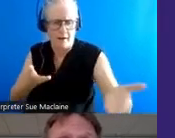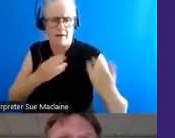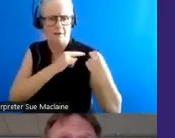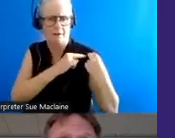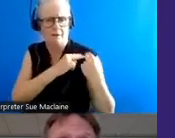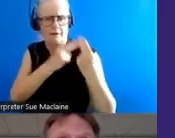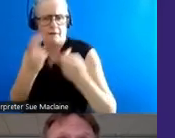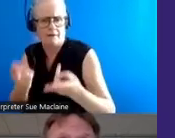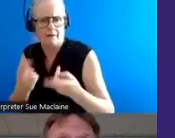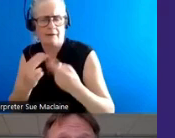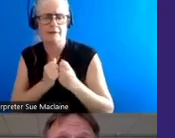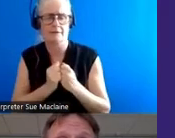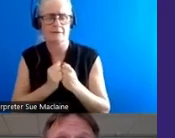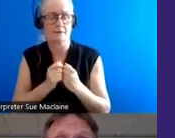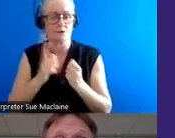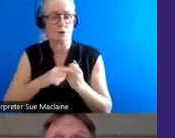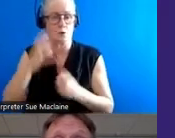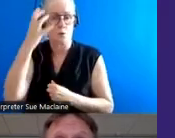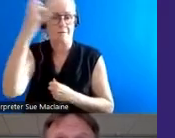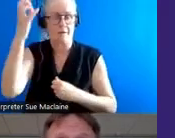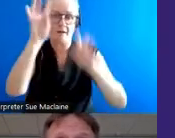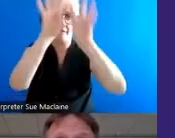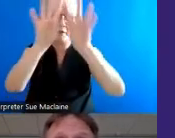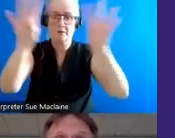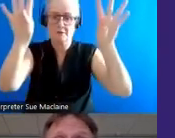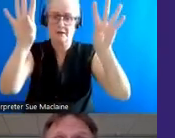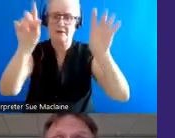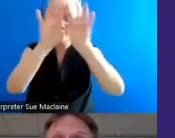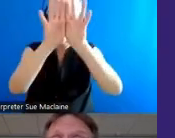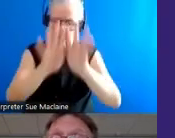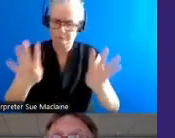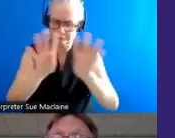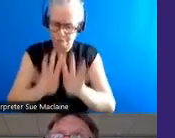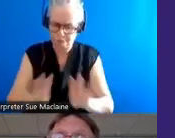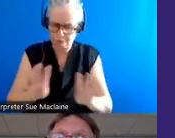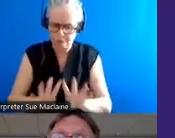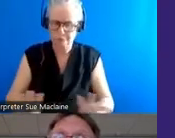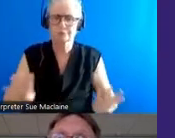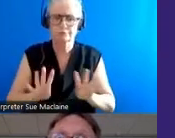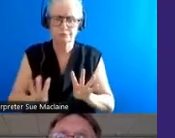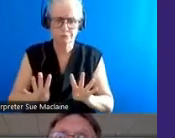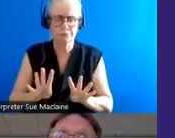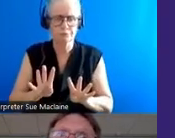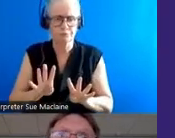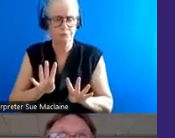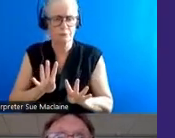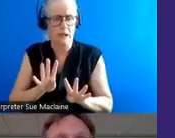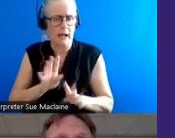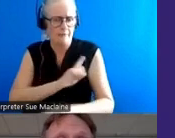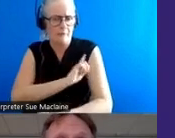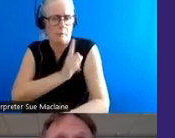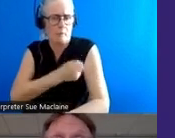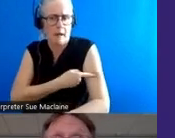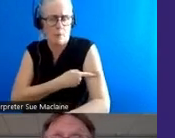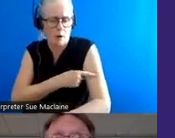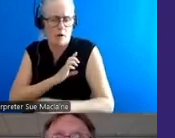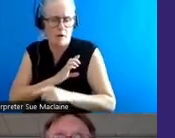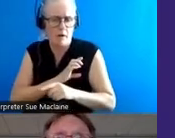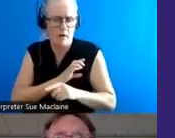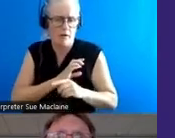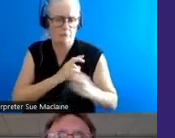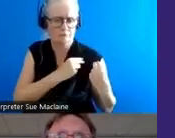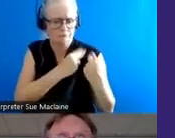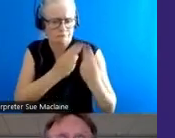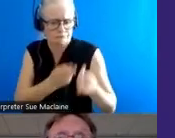state. And in doing this, you create new powers, you create new structures, you create new institutions, you create the ability to get